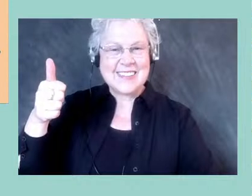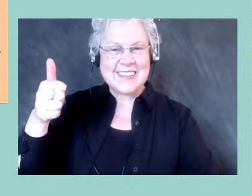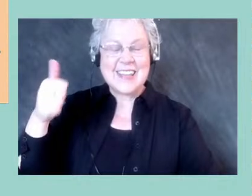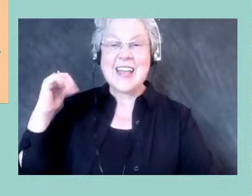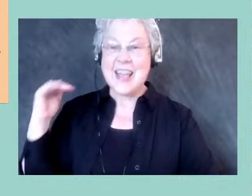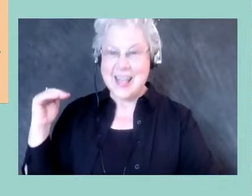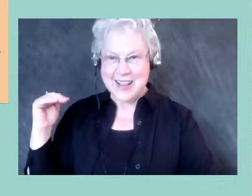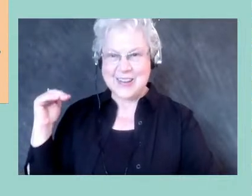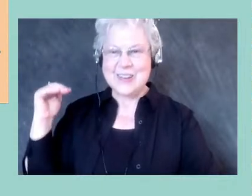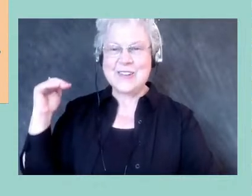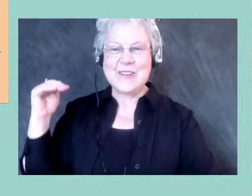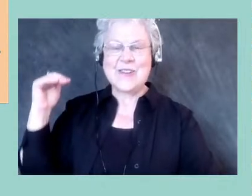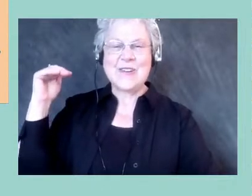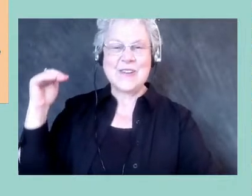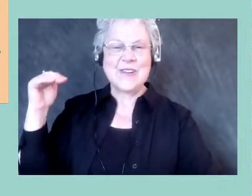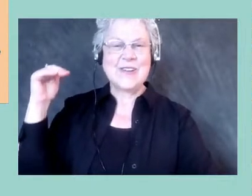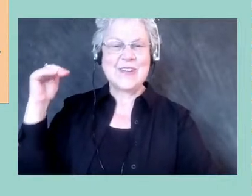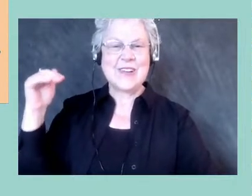seasons,